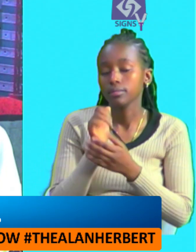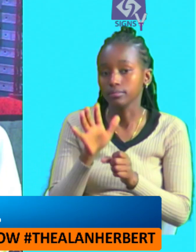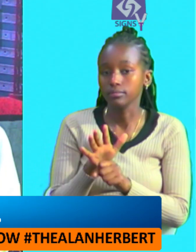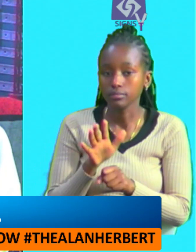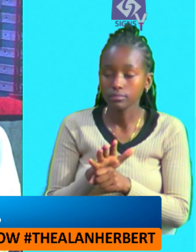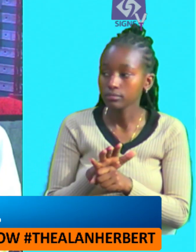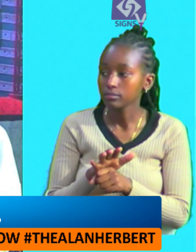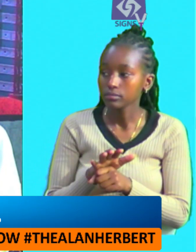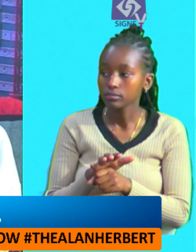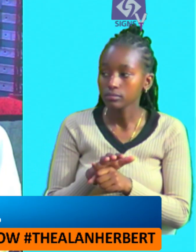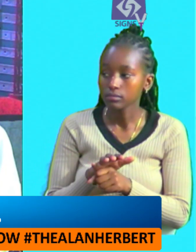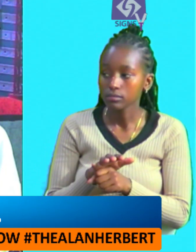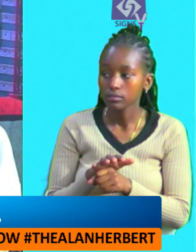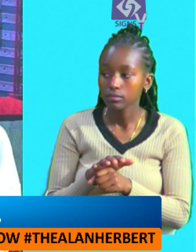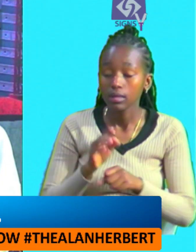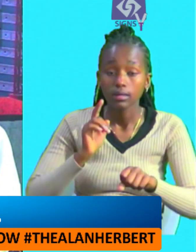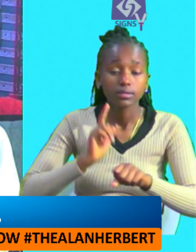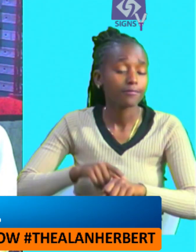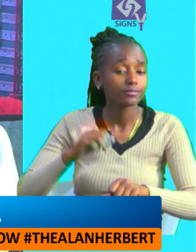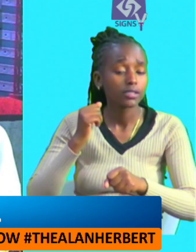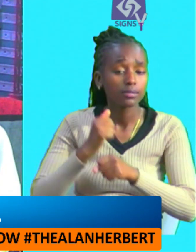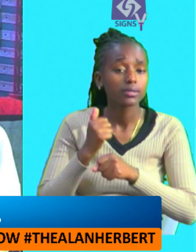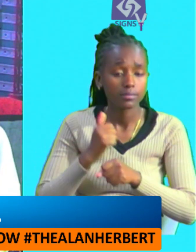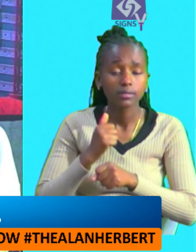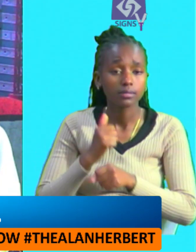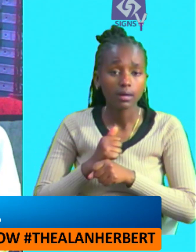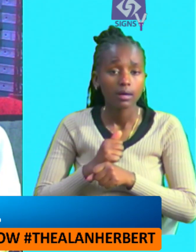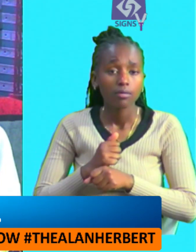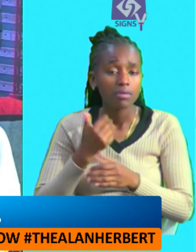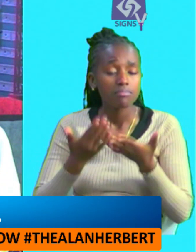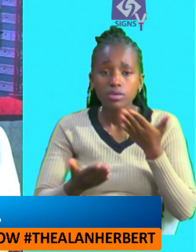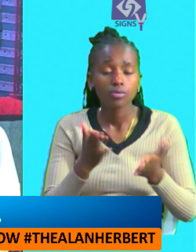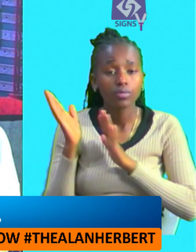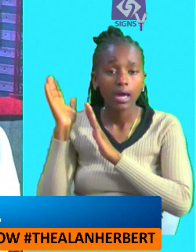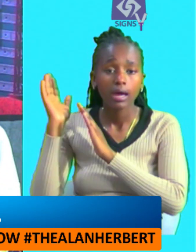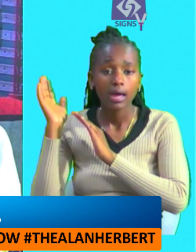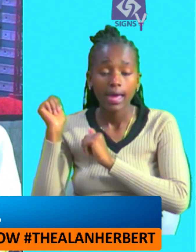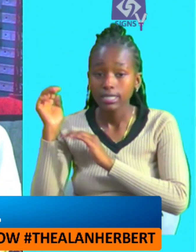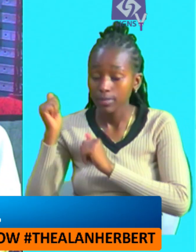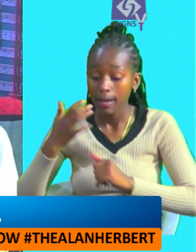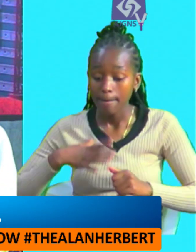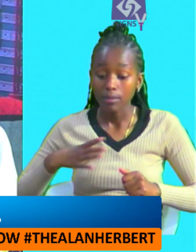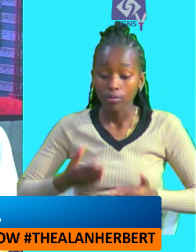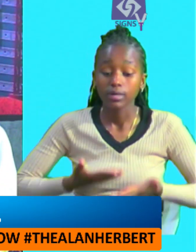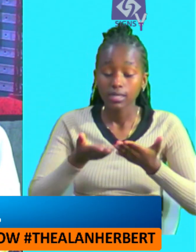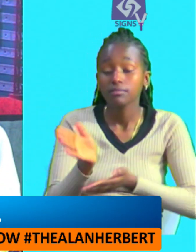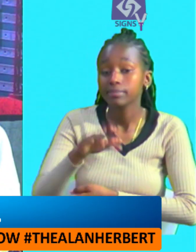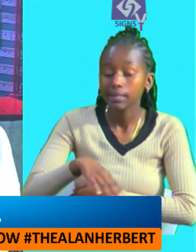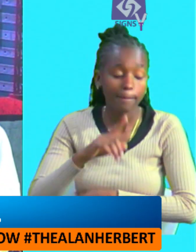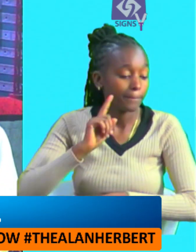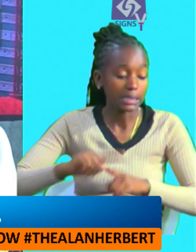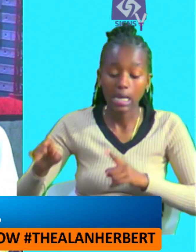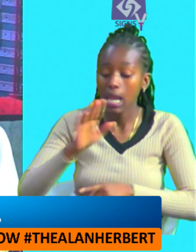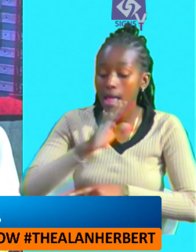particular perspective, I don't know if I will be able to unentangle you. In 1 minute. In 1 minute. A